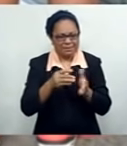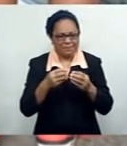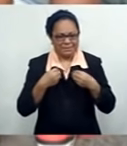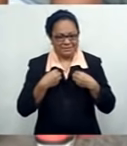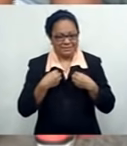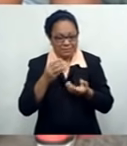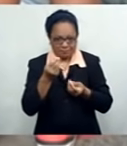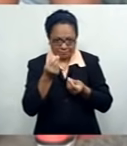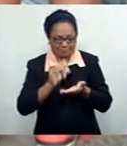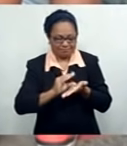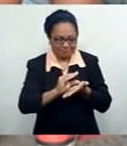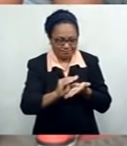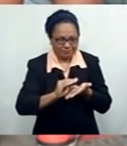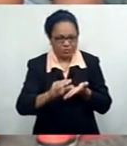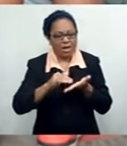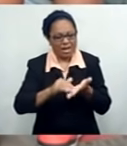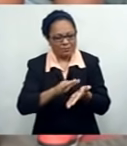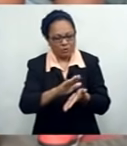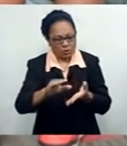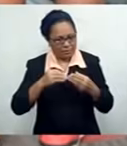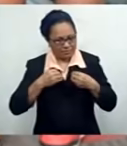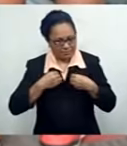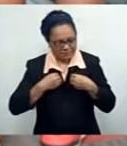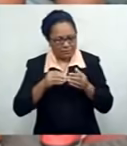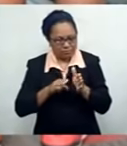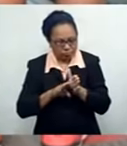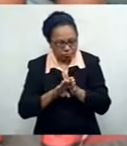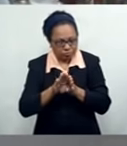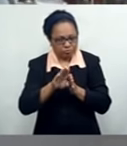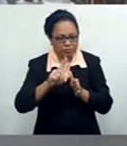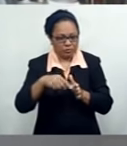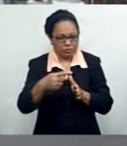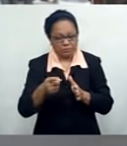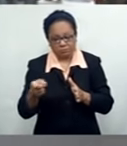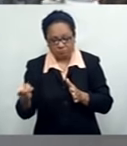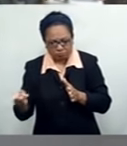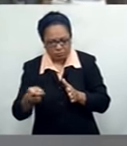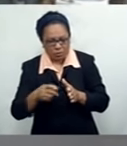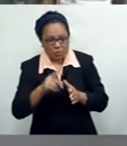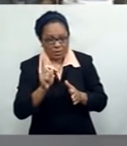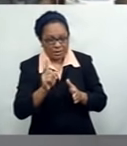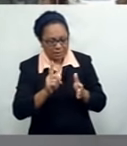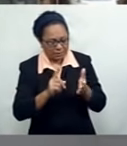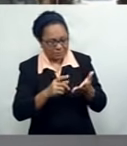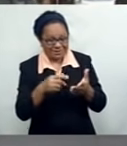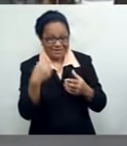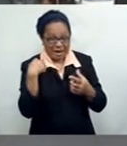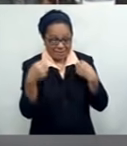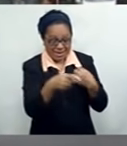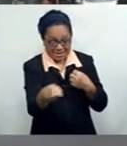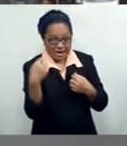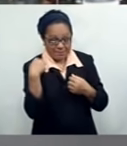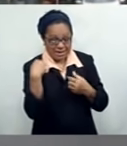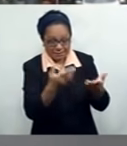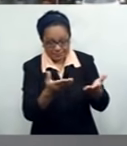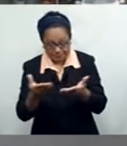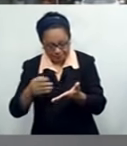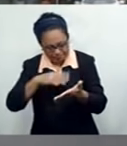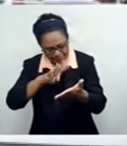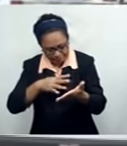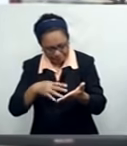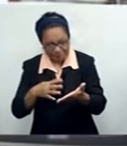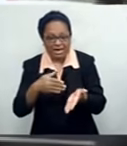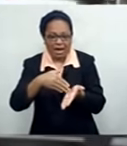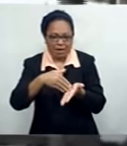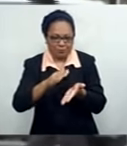grants to ensure sustainability. Prasad says they have reviewed and approved over 50 SME applications so far this year.